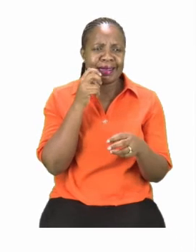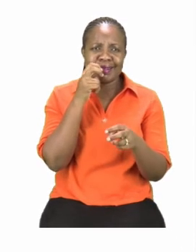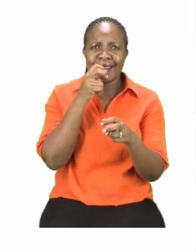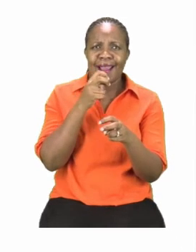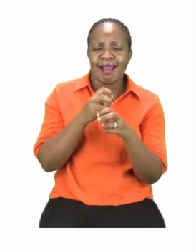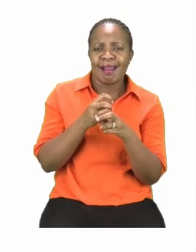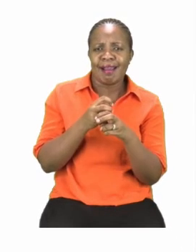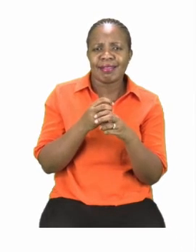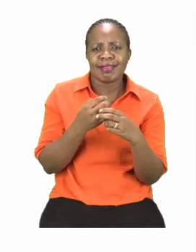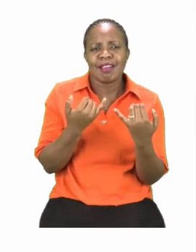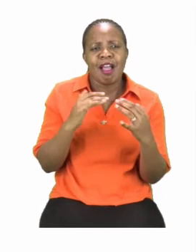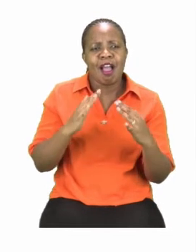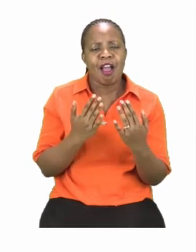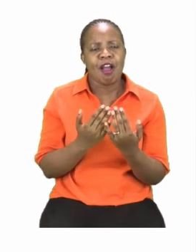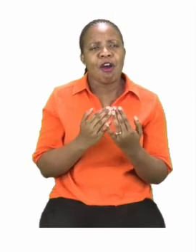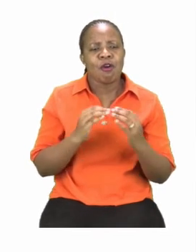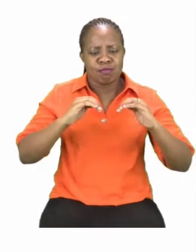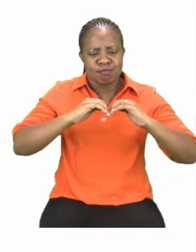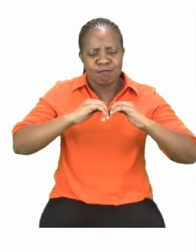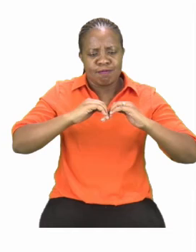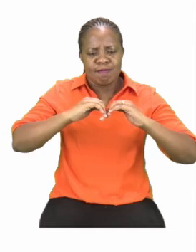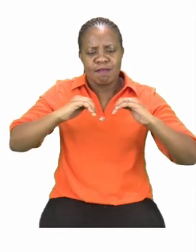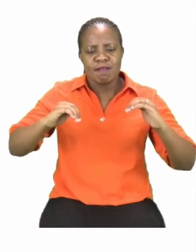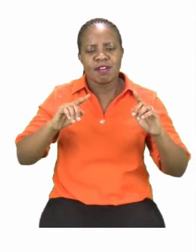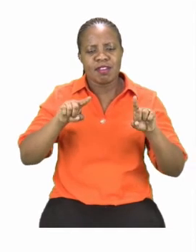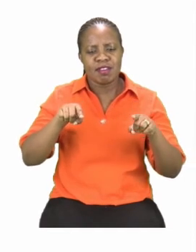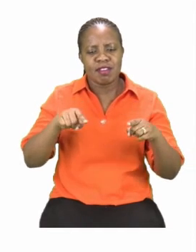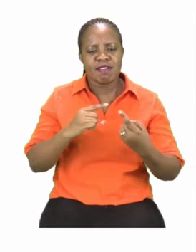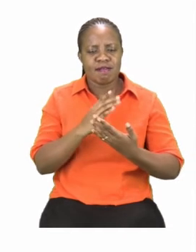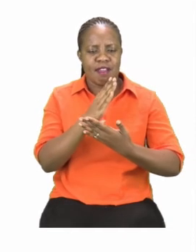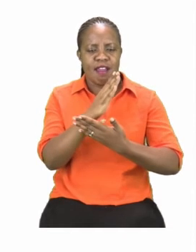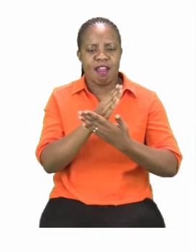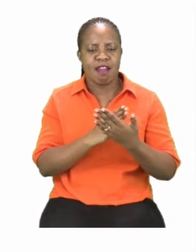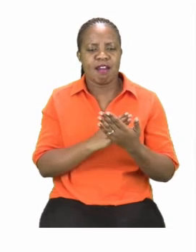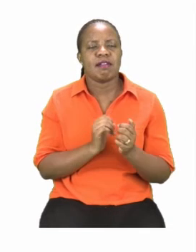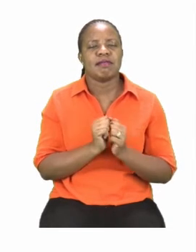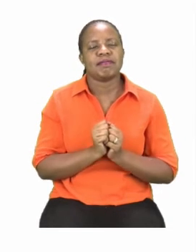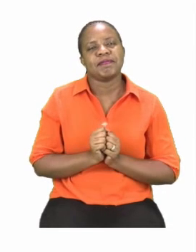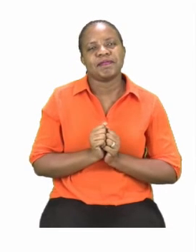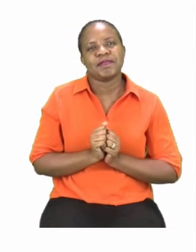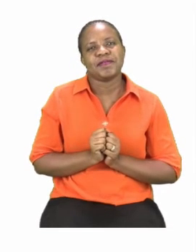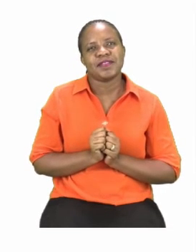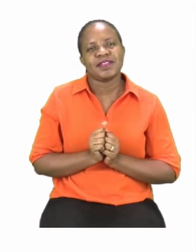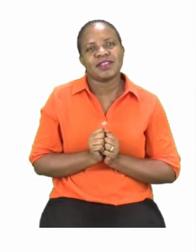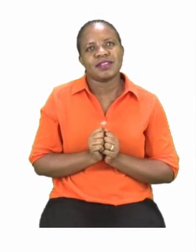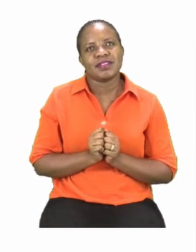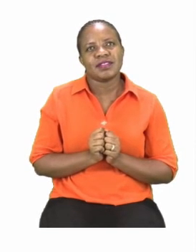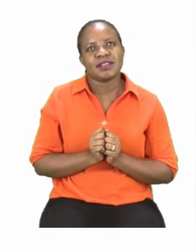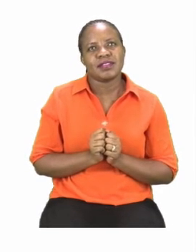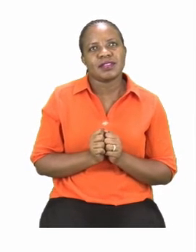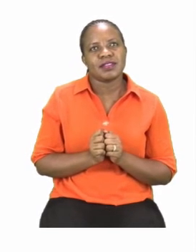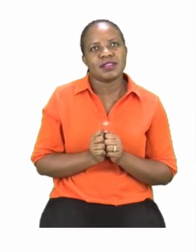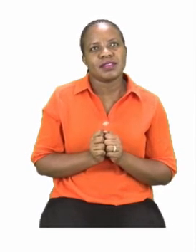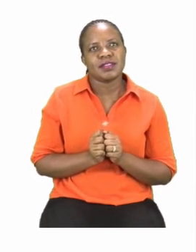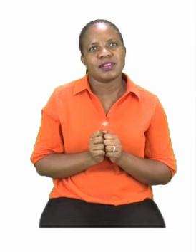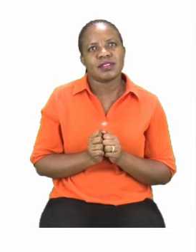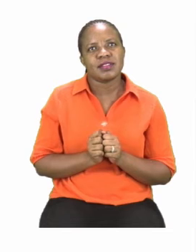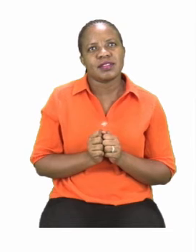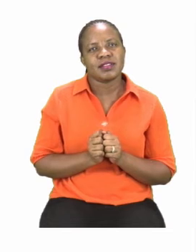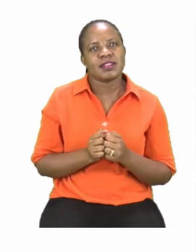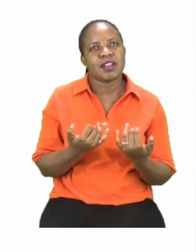his is not okay to use for the sentence. The other thing you have to notice is that